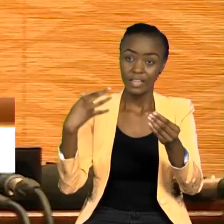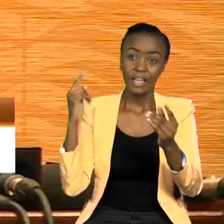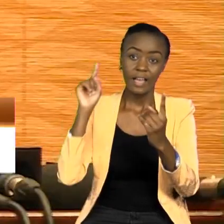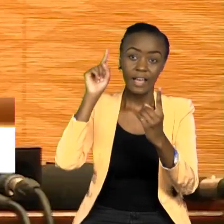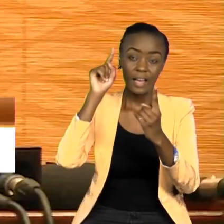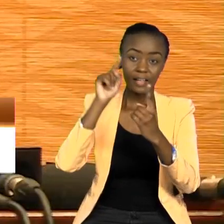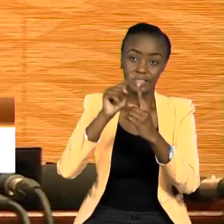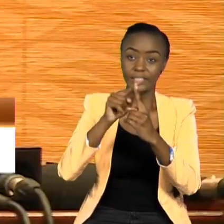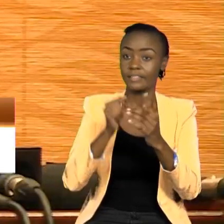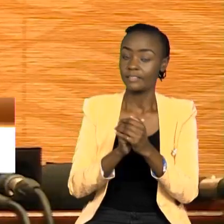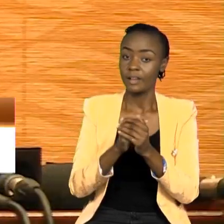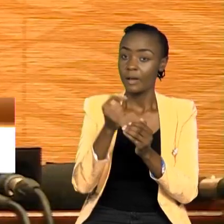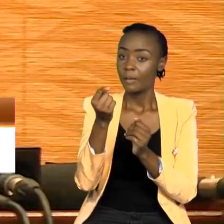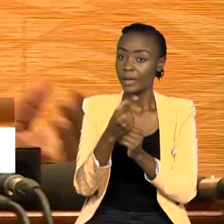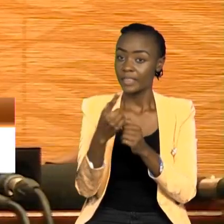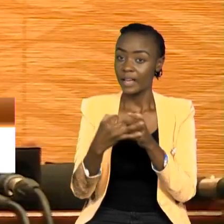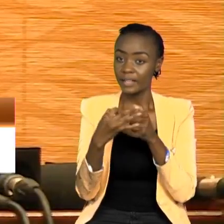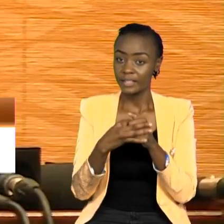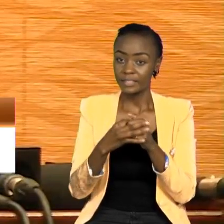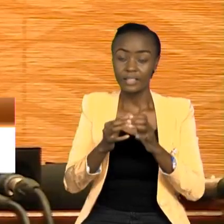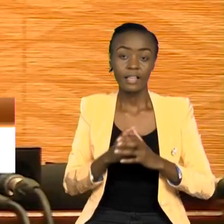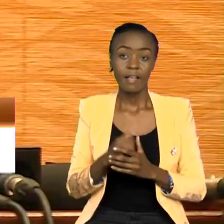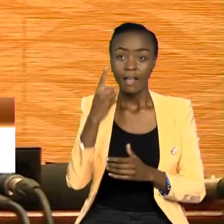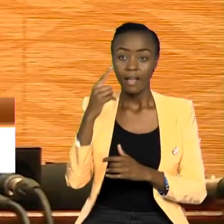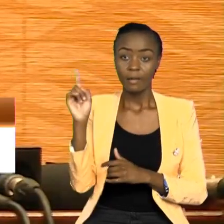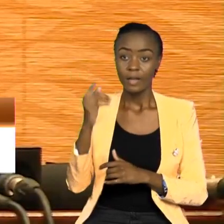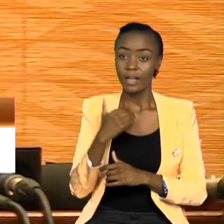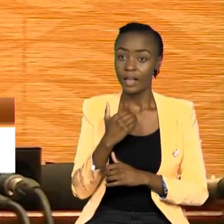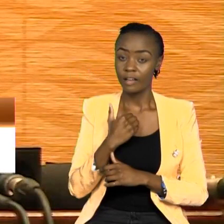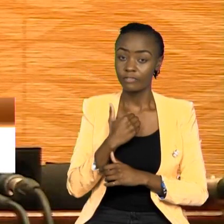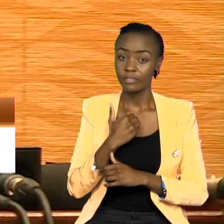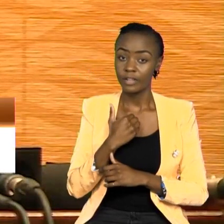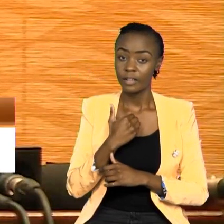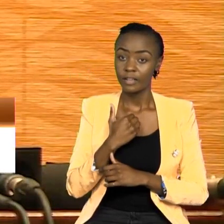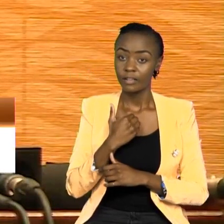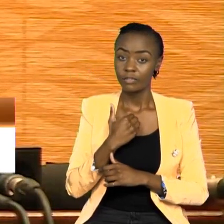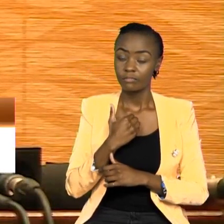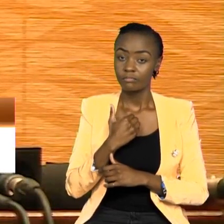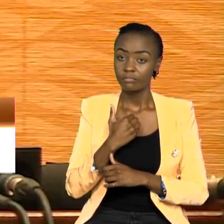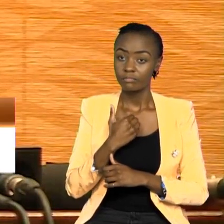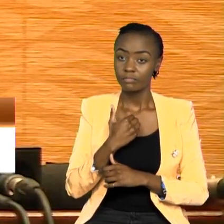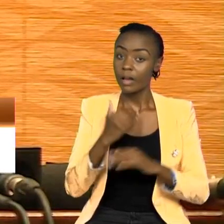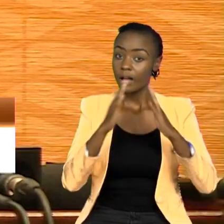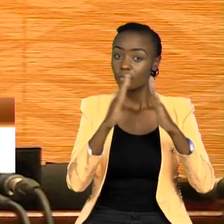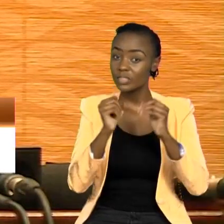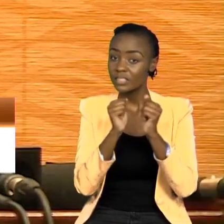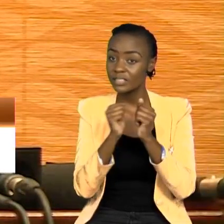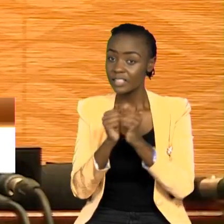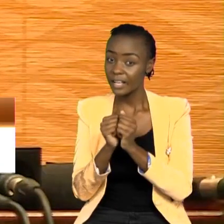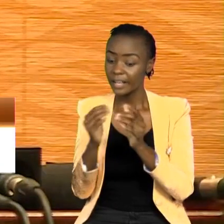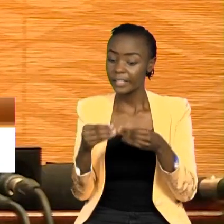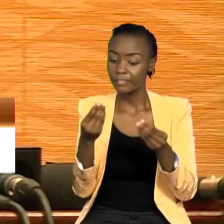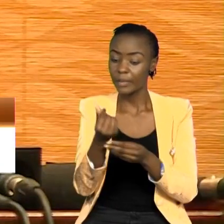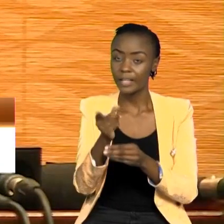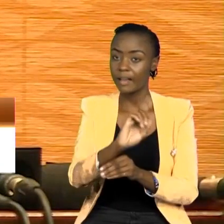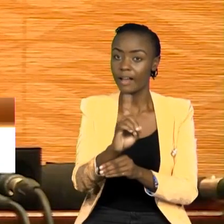mobilizers, the Nyumba Kumi, who and the CHV, they didn't get the money. They